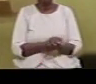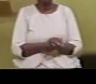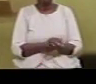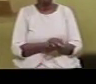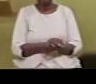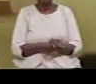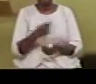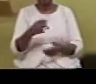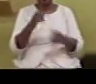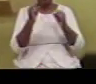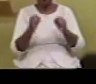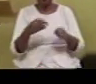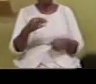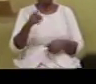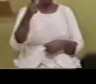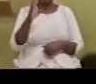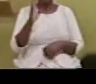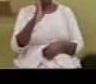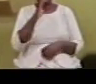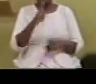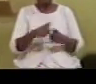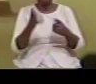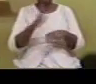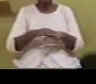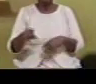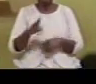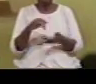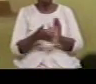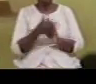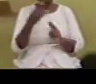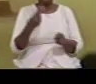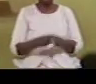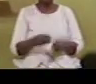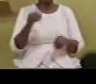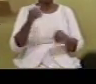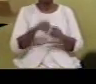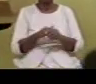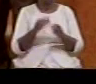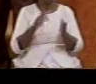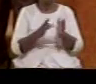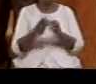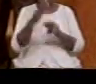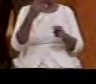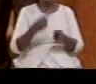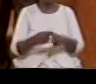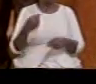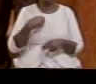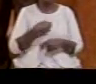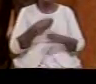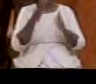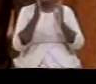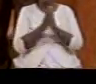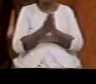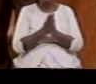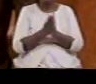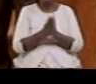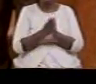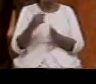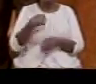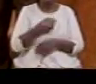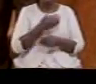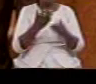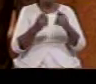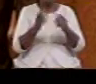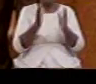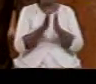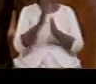Power of God, we envelop them. In Jesus' name, we pray. Prayer for our Father and the Lord. This